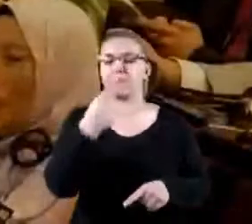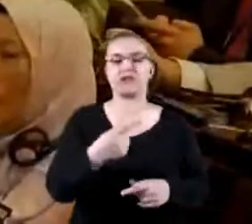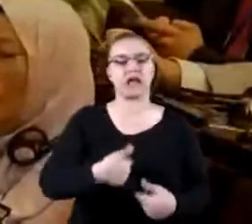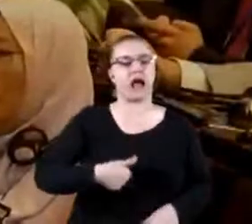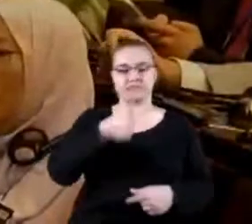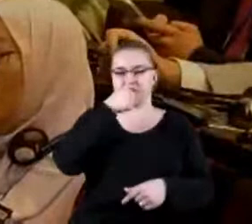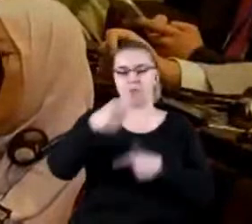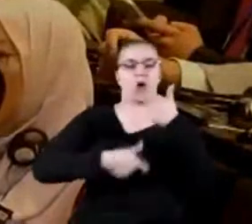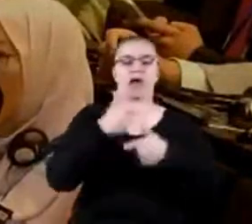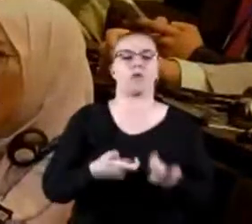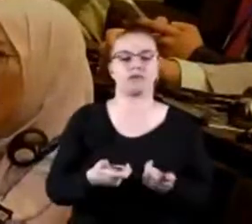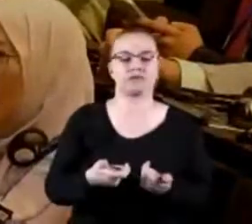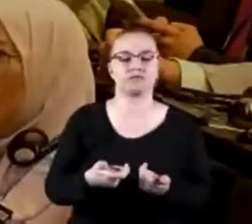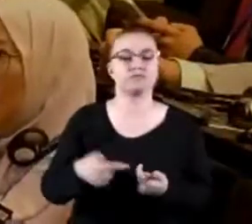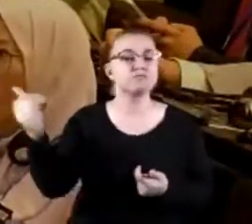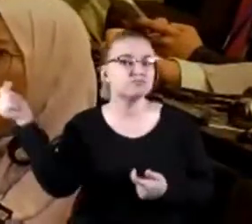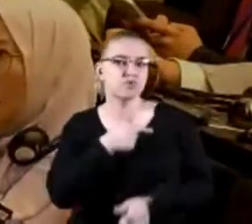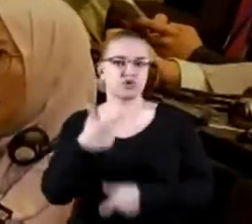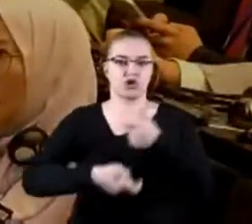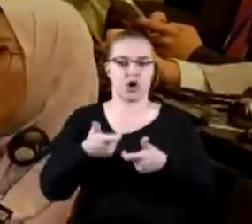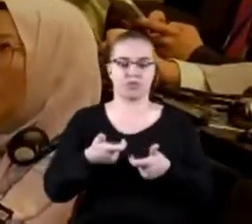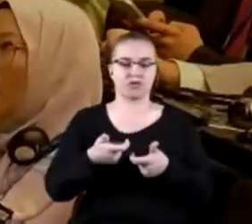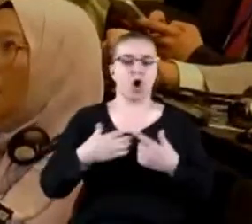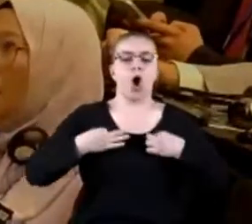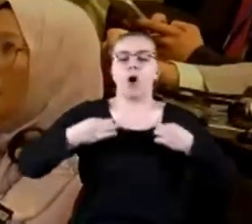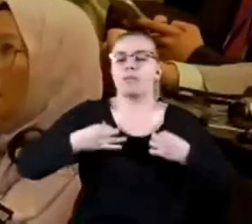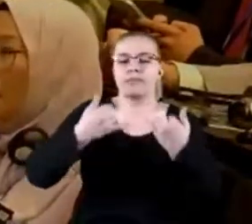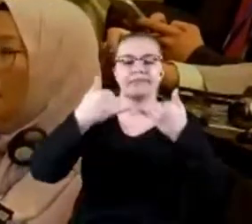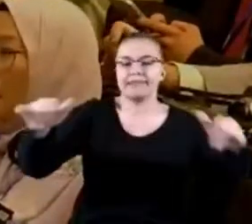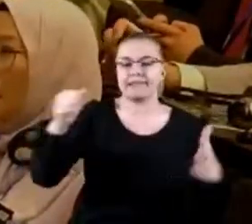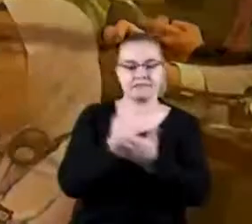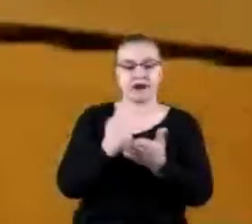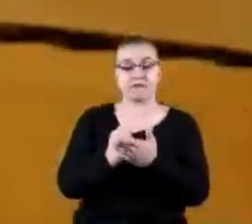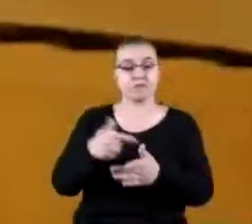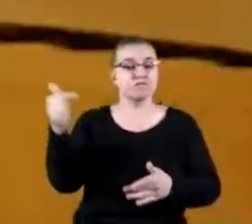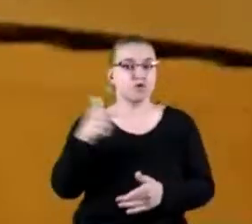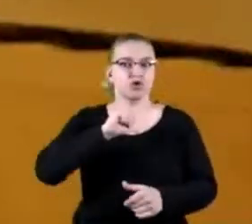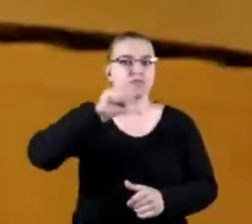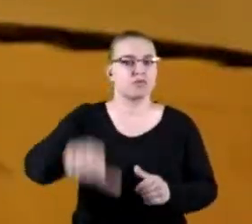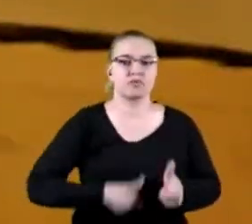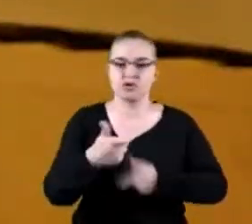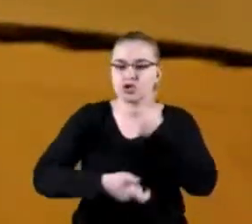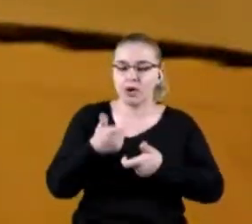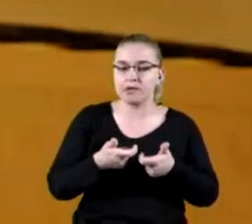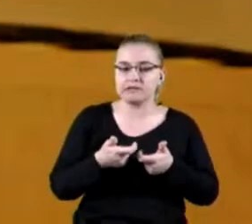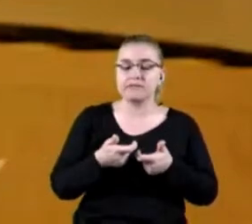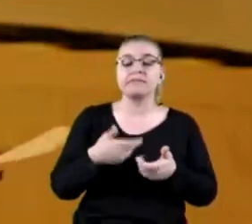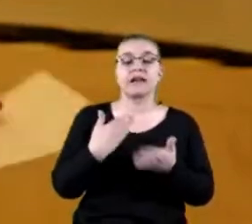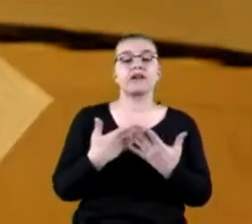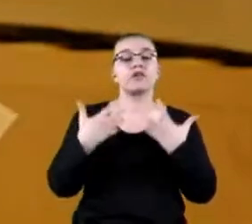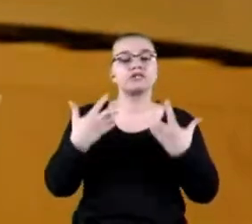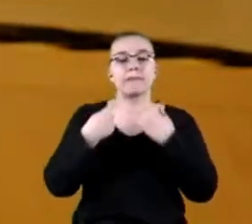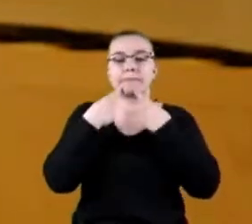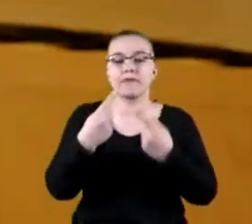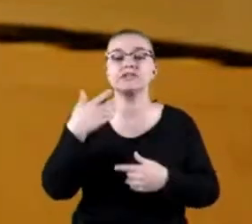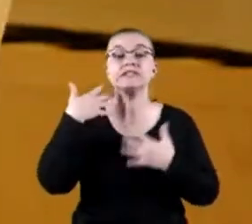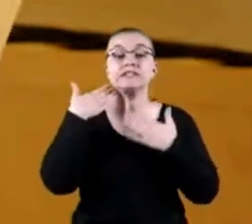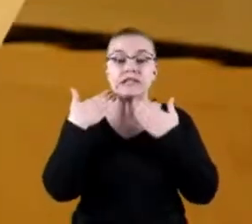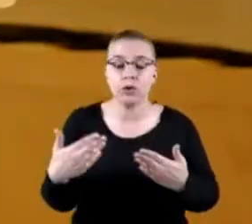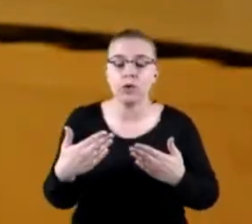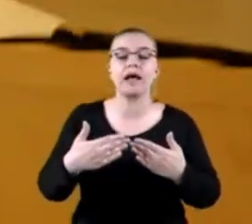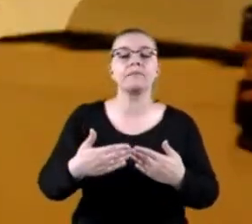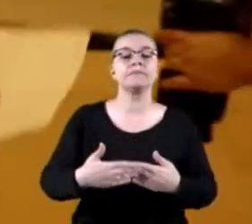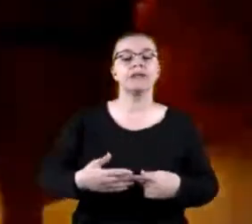it, no matter what. So just to say thank you, we are here to cooperate. Mid-Cities is with you to cooperate